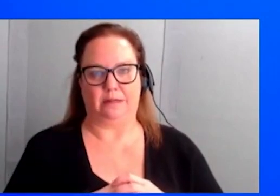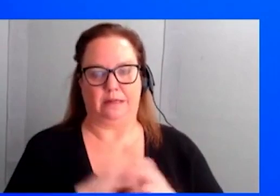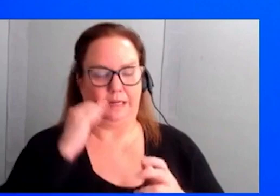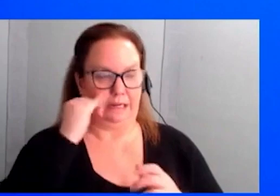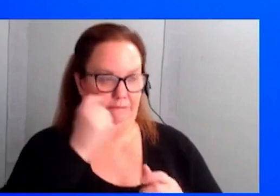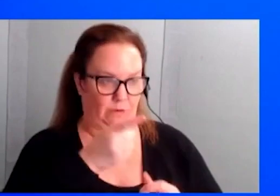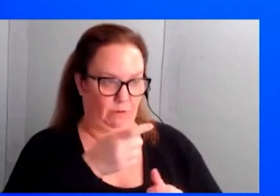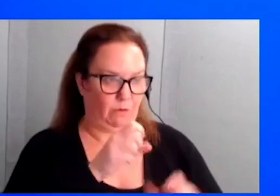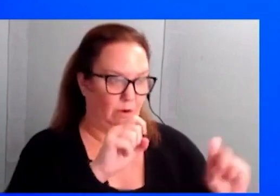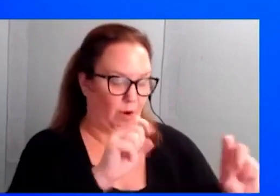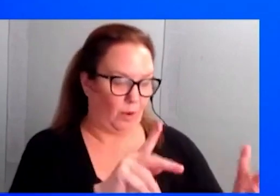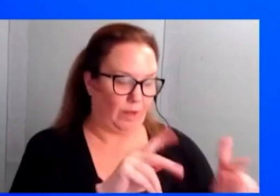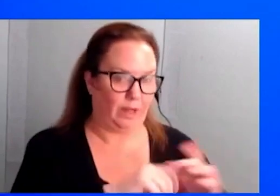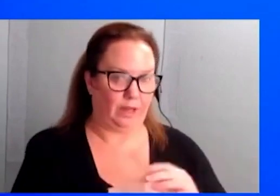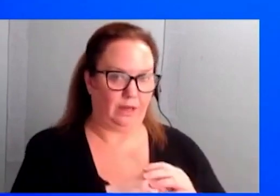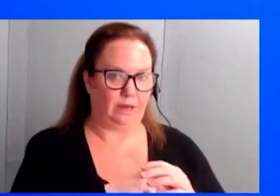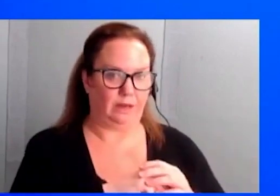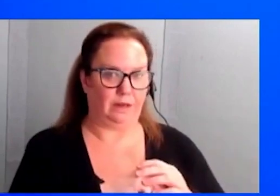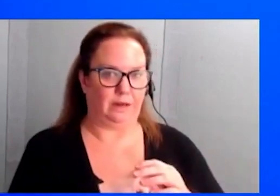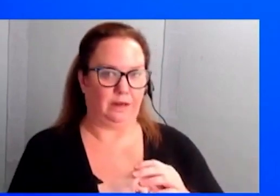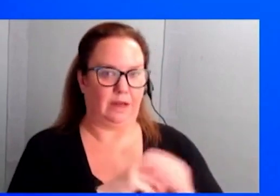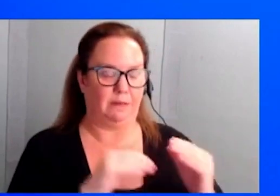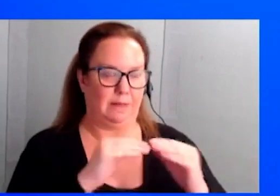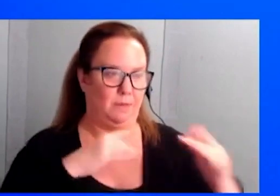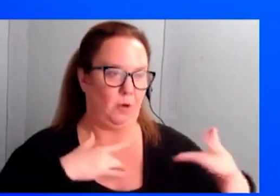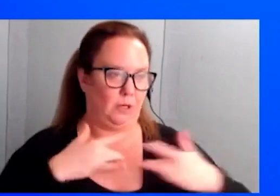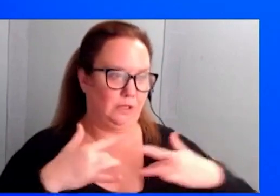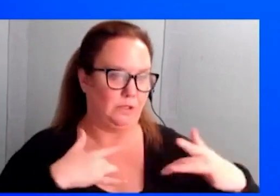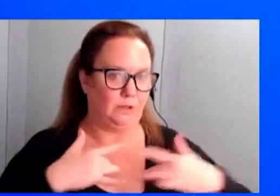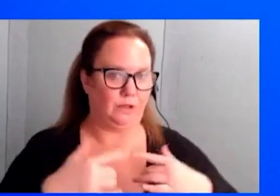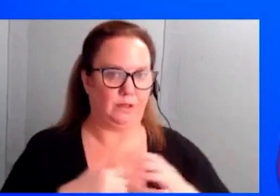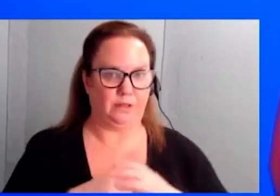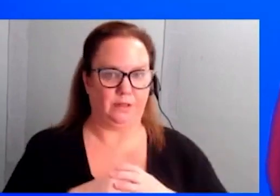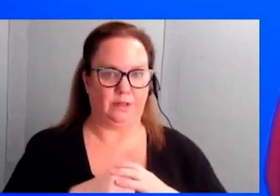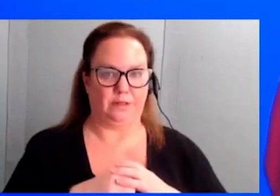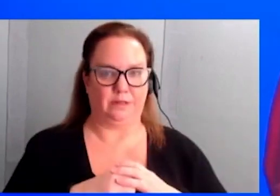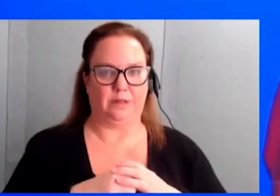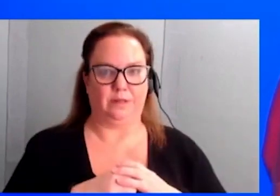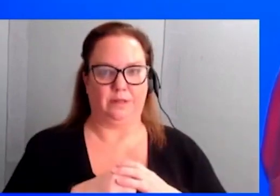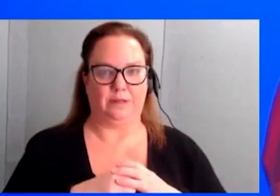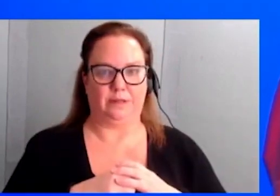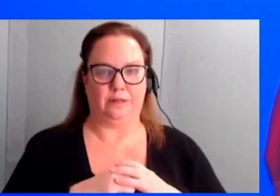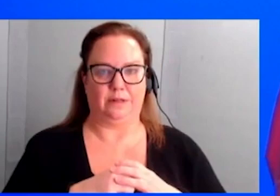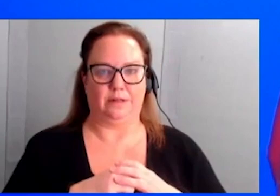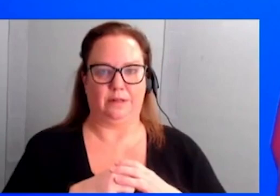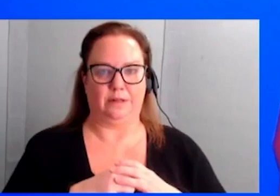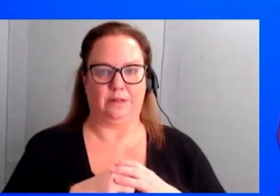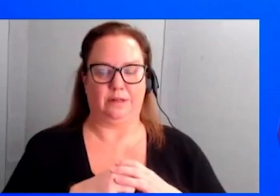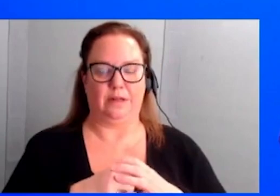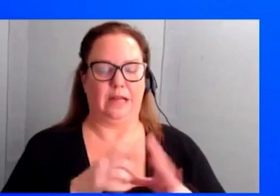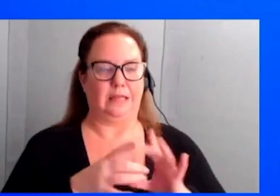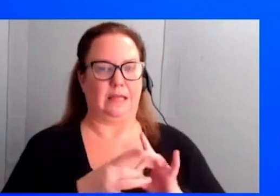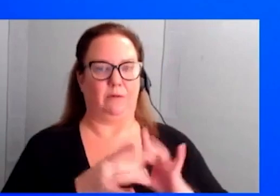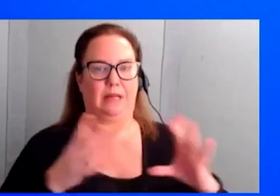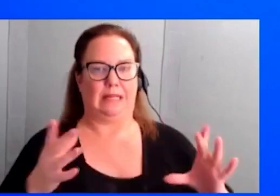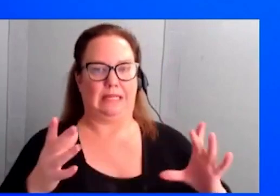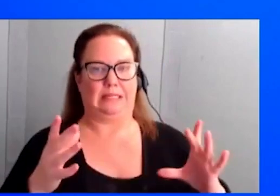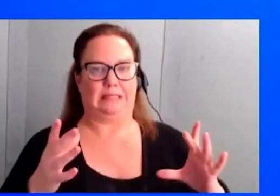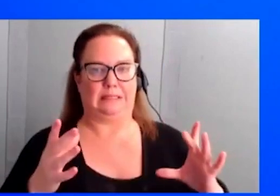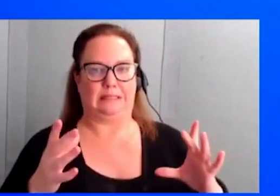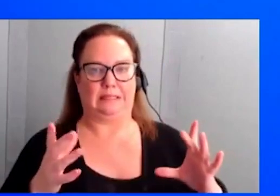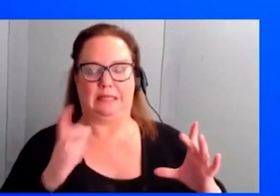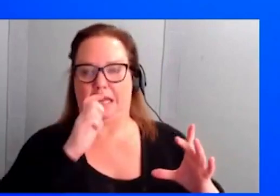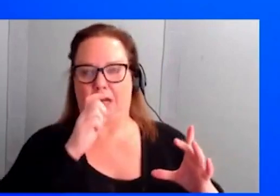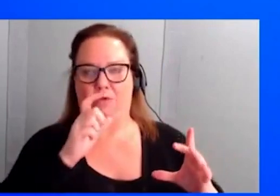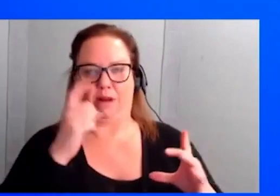okay, I would actually be more concerned. And it was like, it was like this release that, okay, I don't have to always